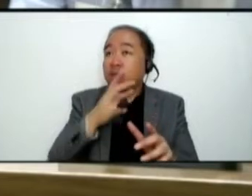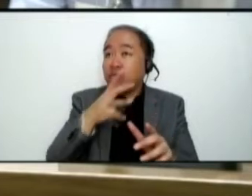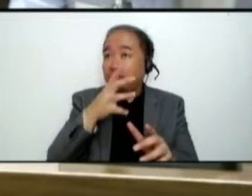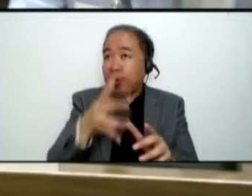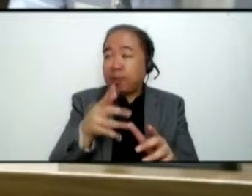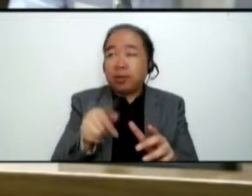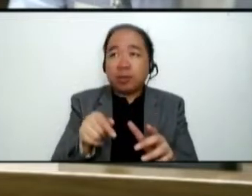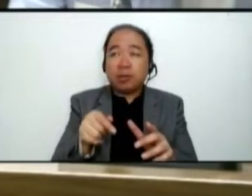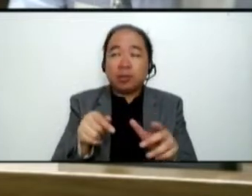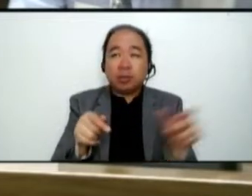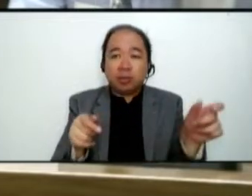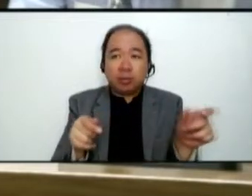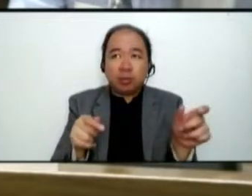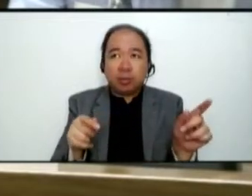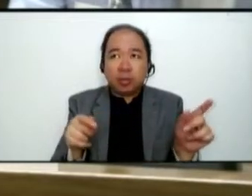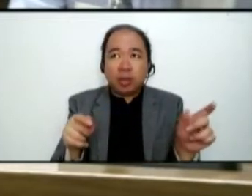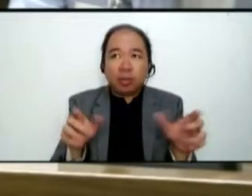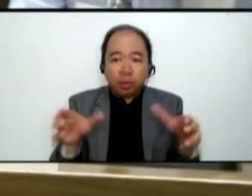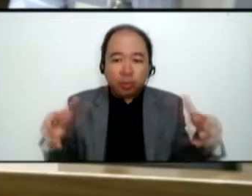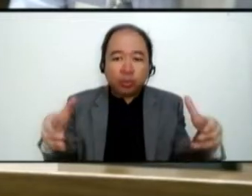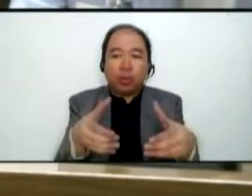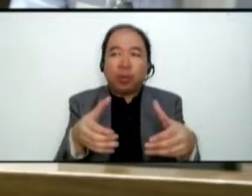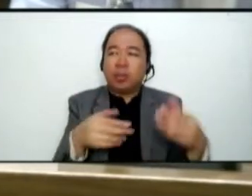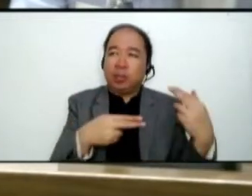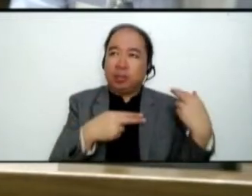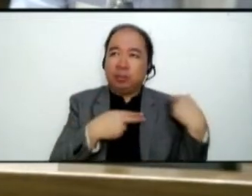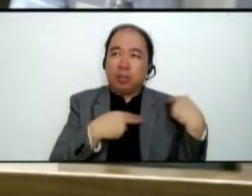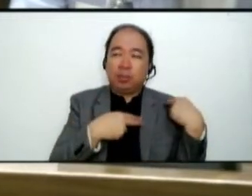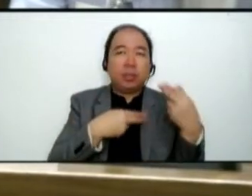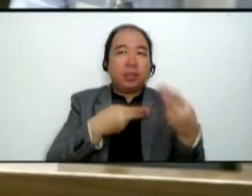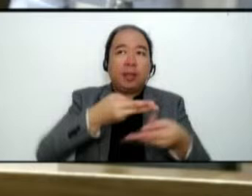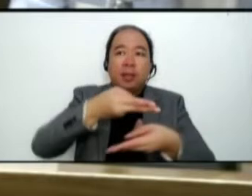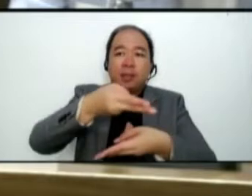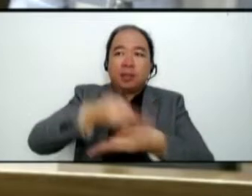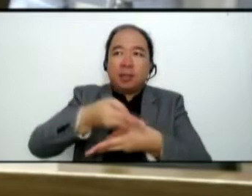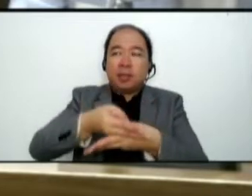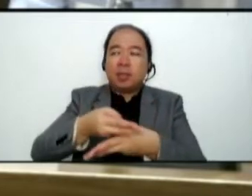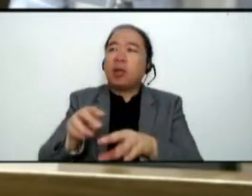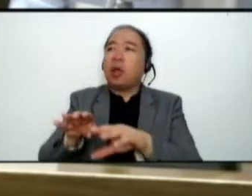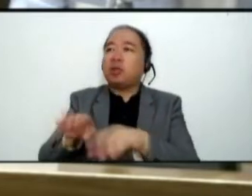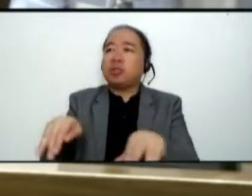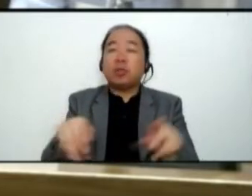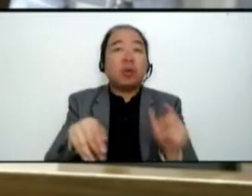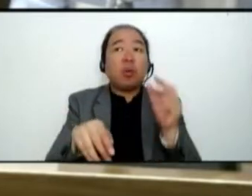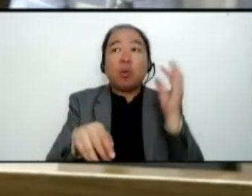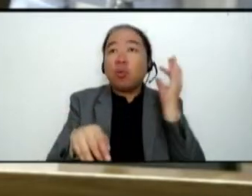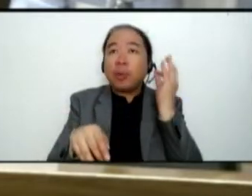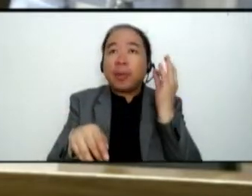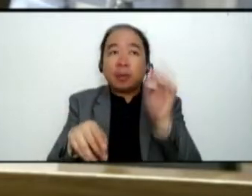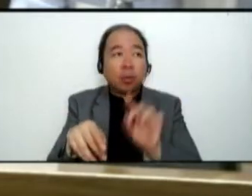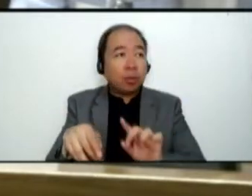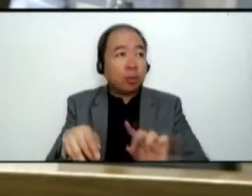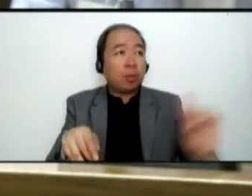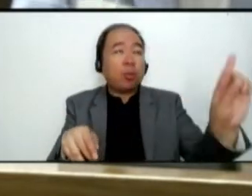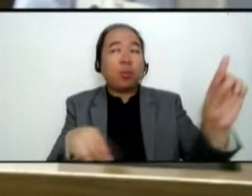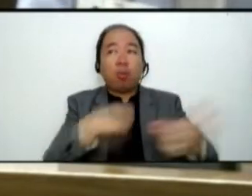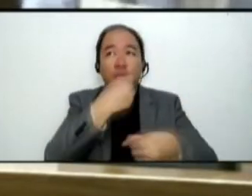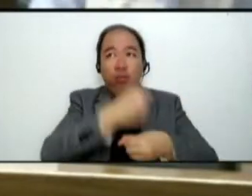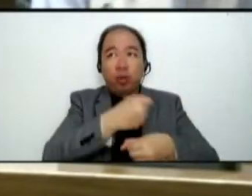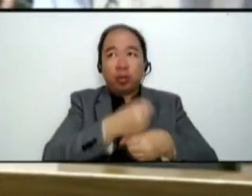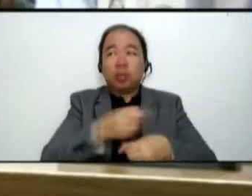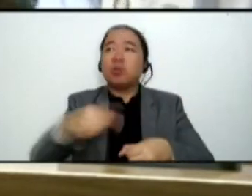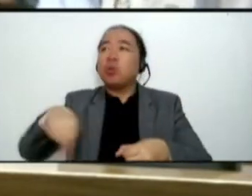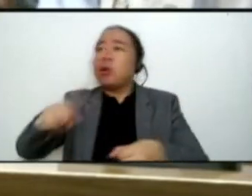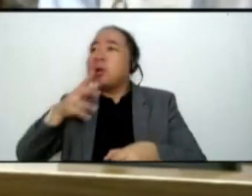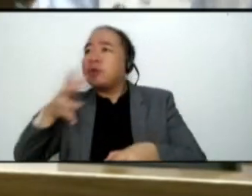the young children for the women who work. So I'm very interested if our distinguished speakers